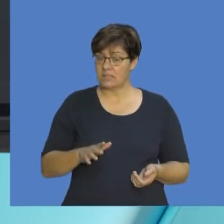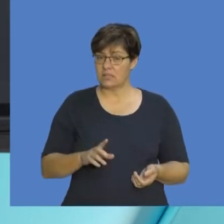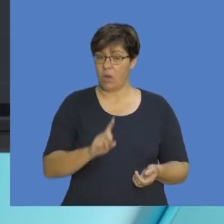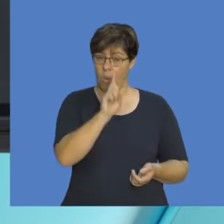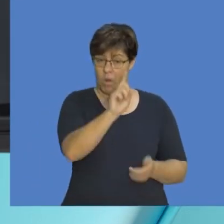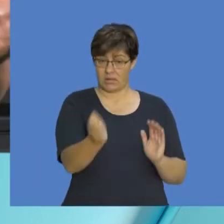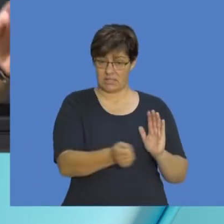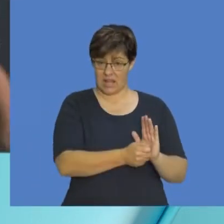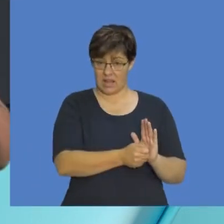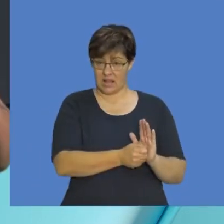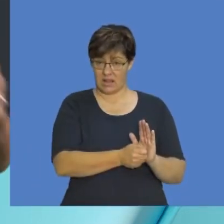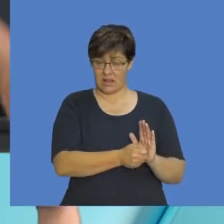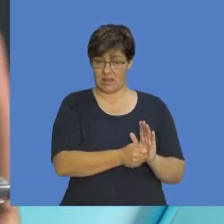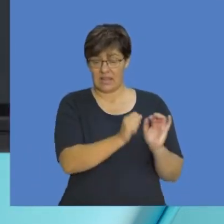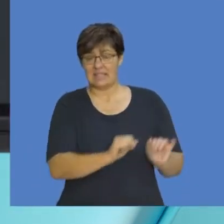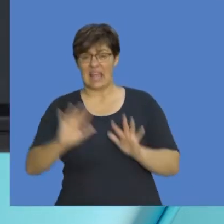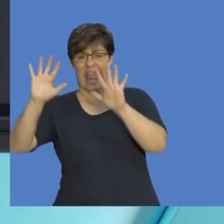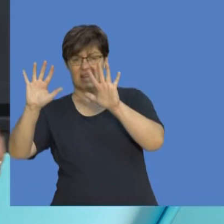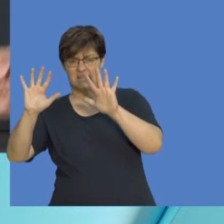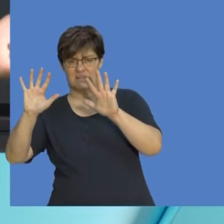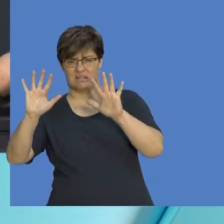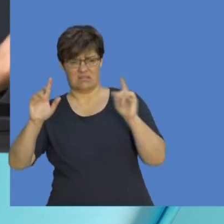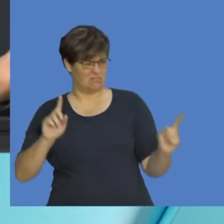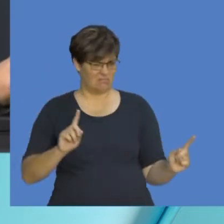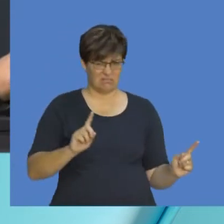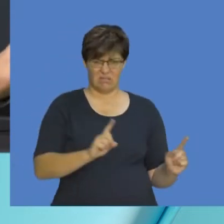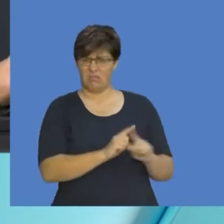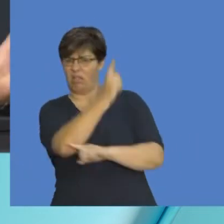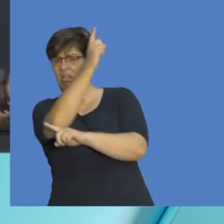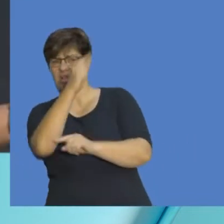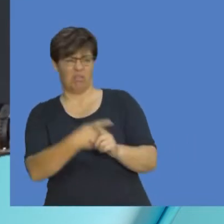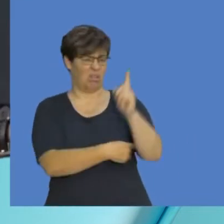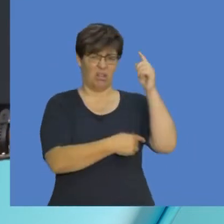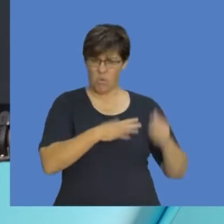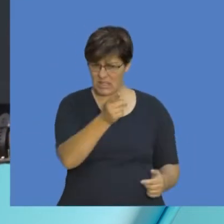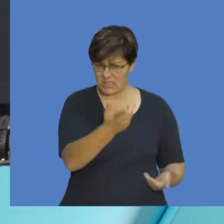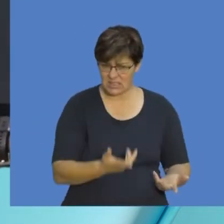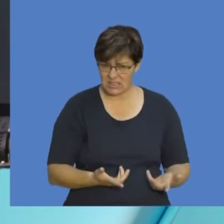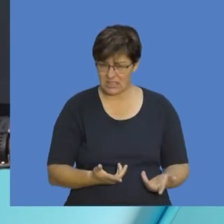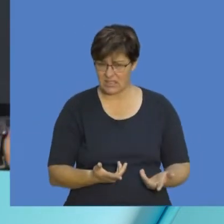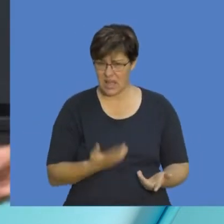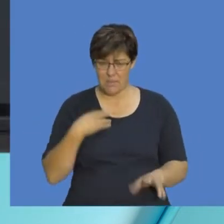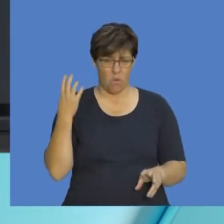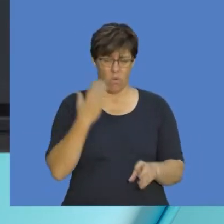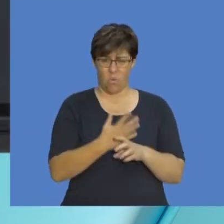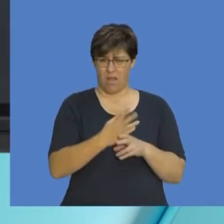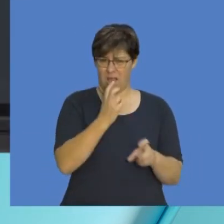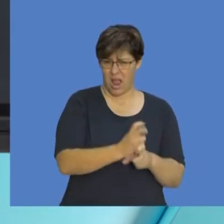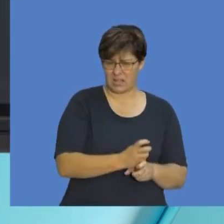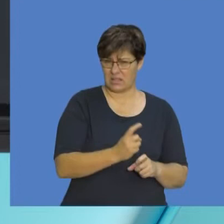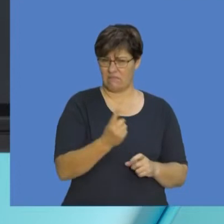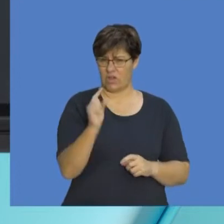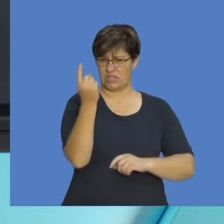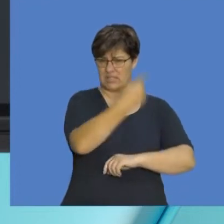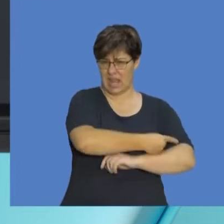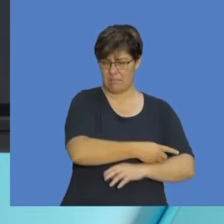to sell 1 car, then 10? Oh, is that good? Is that what you want? I don't work hard on